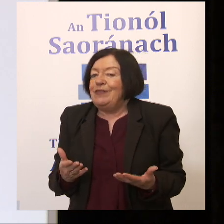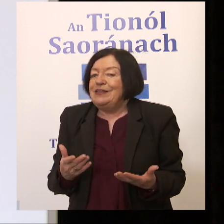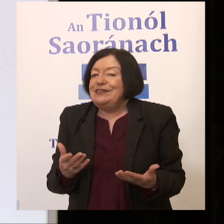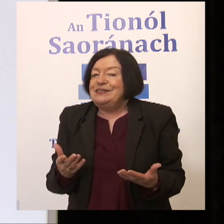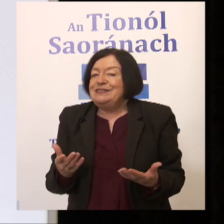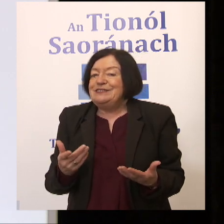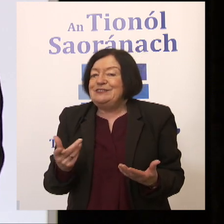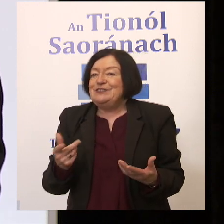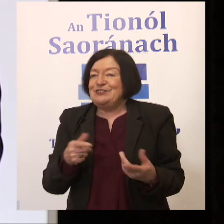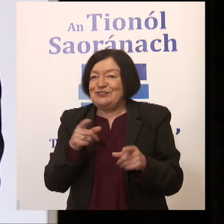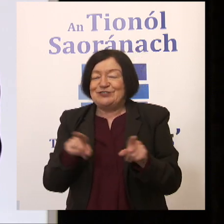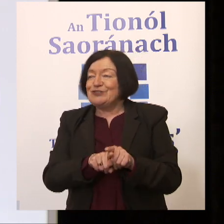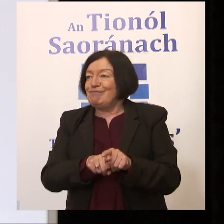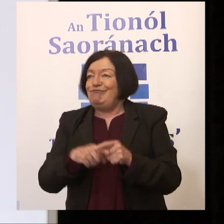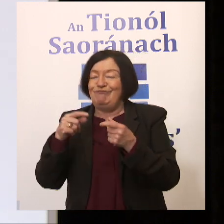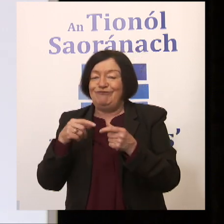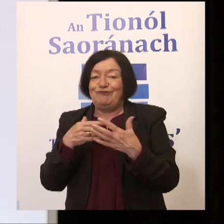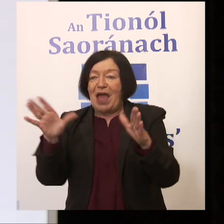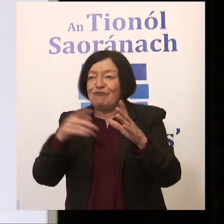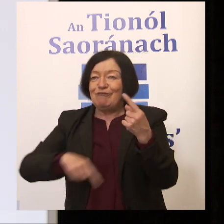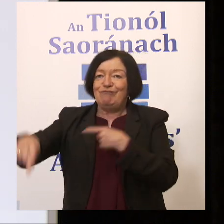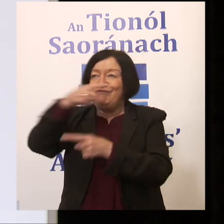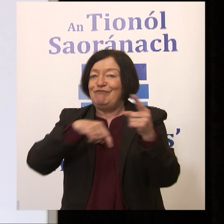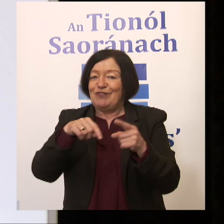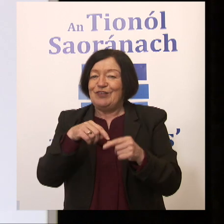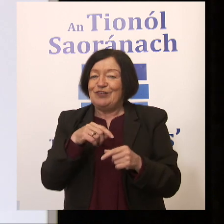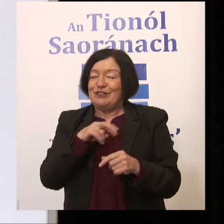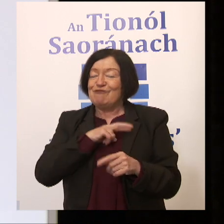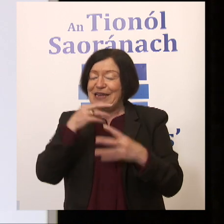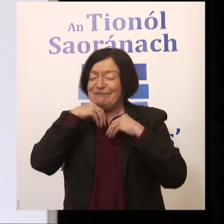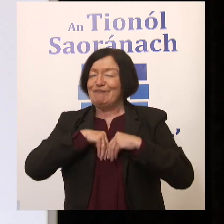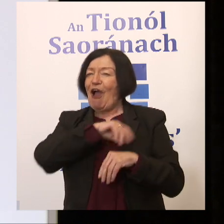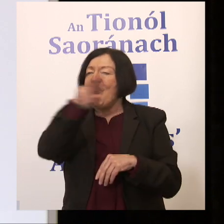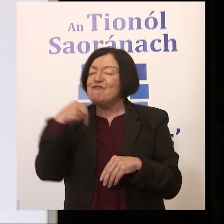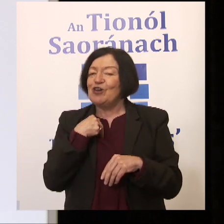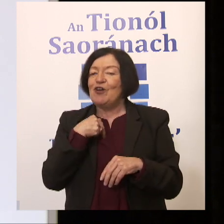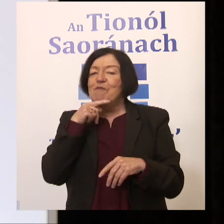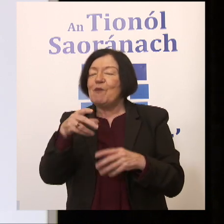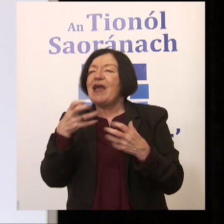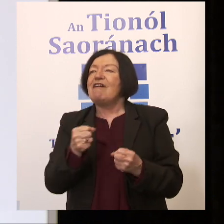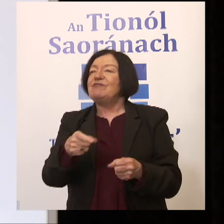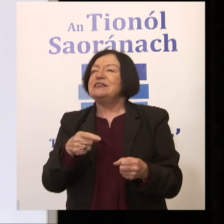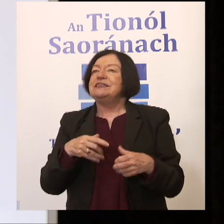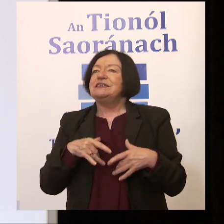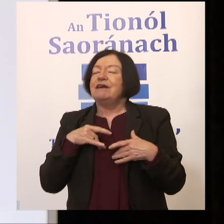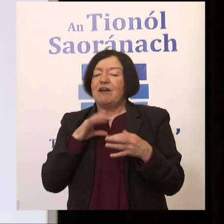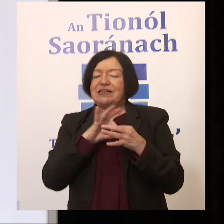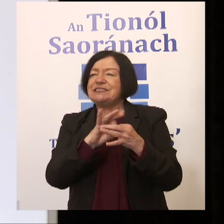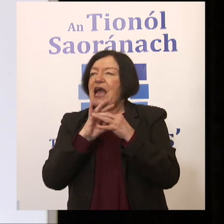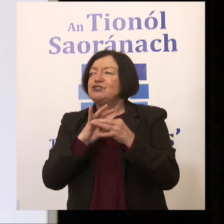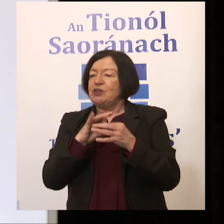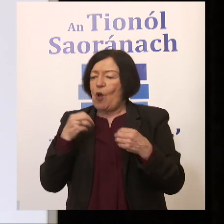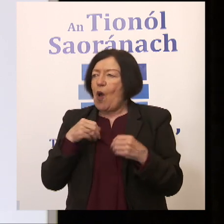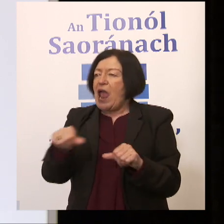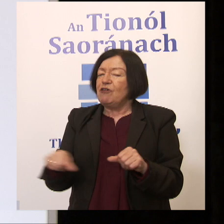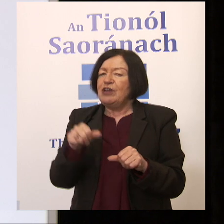of it's one of those generic things that were kind of hardwired into us. But yet we have that sort of sense of attachment to locality